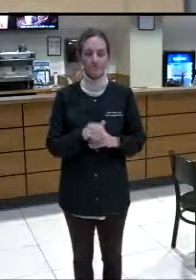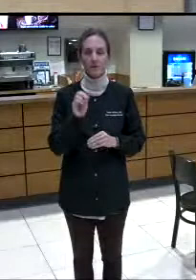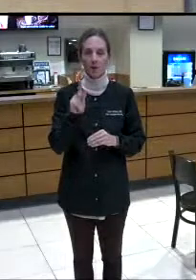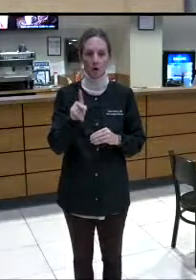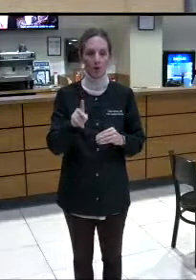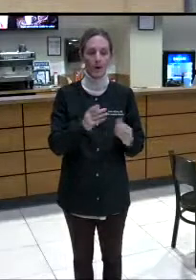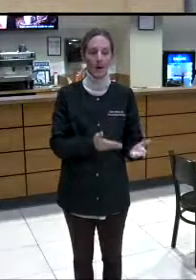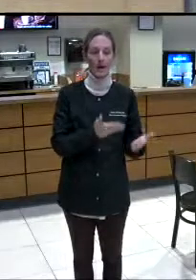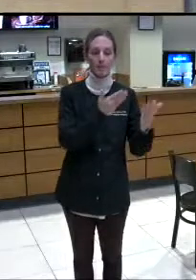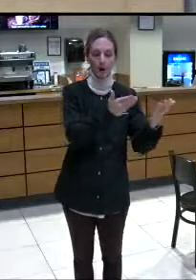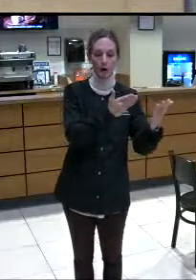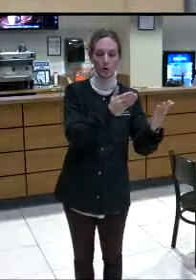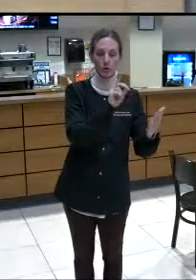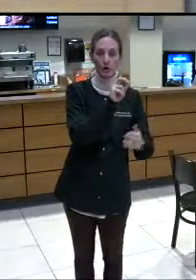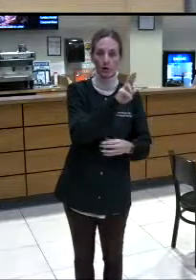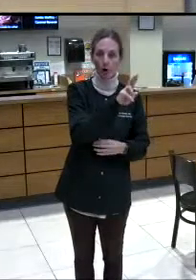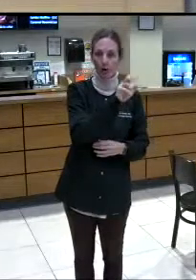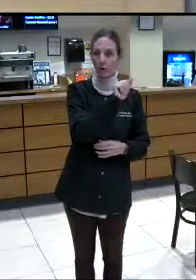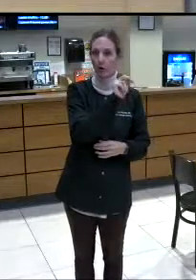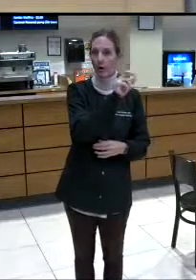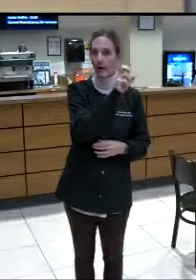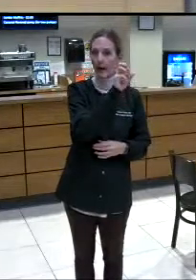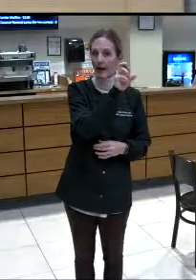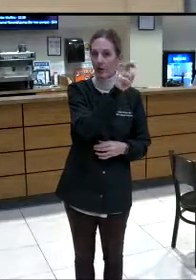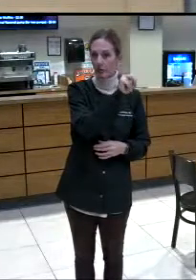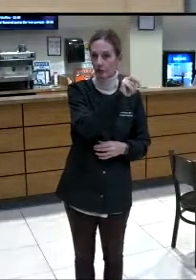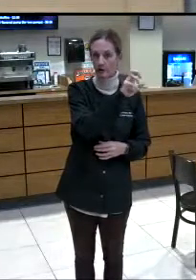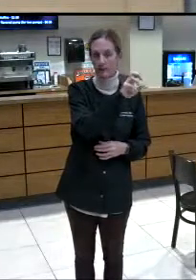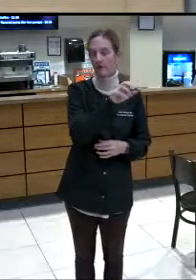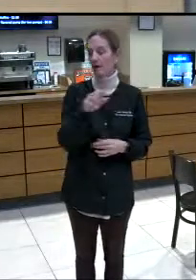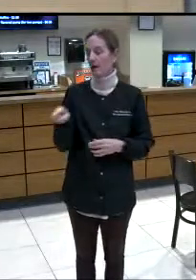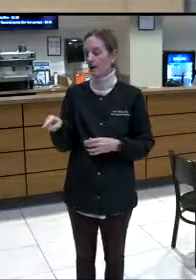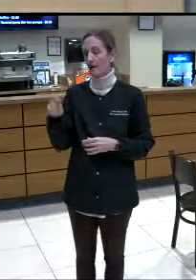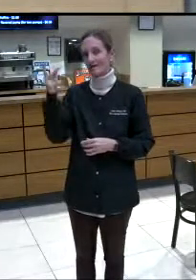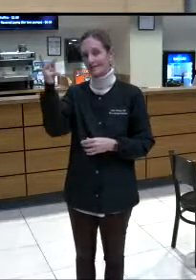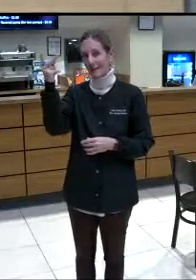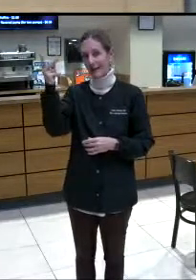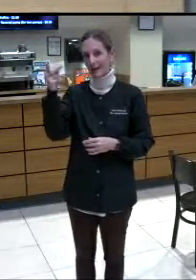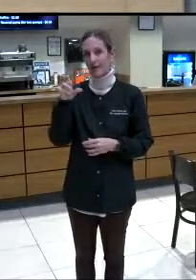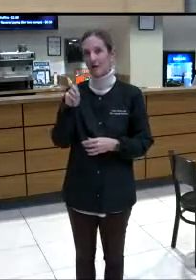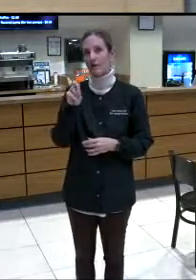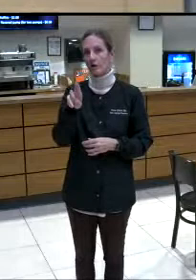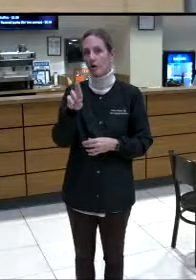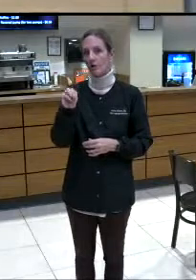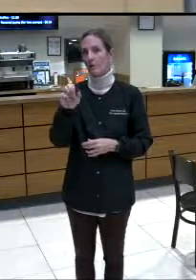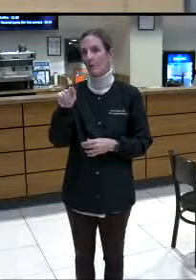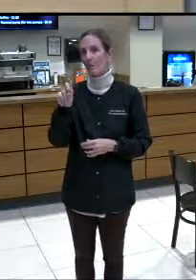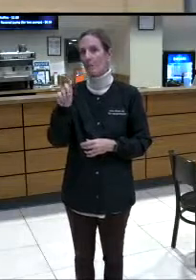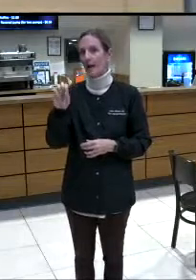have a motion by Dr. Anderson, a second by Dr. Maddox.